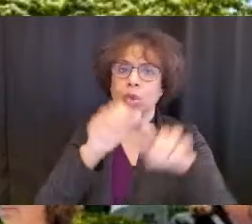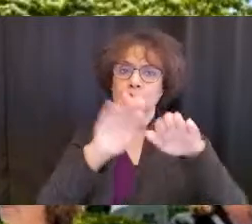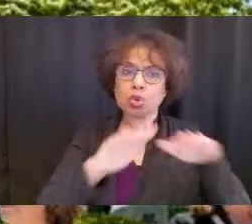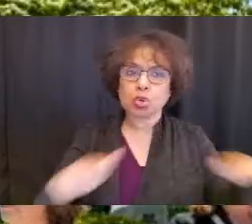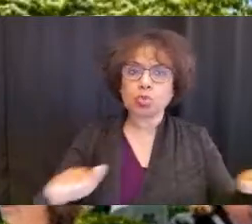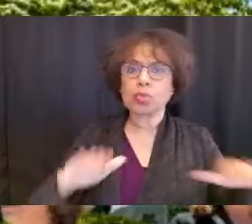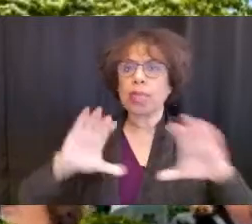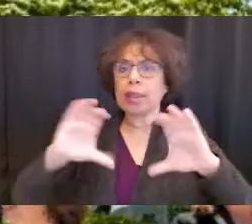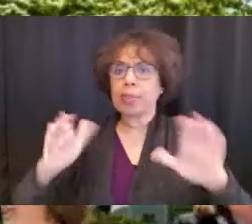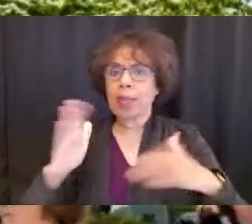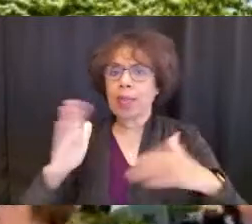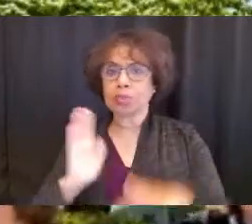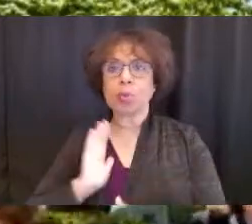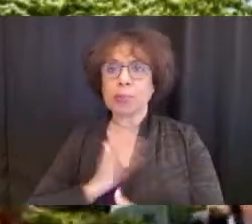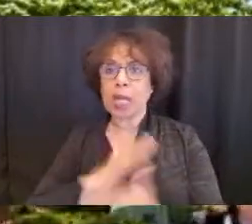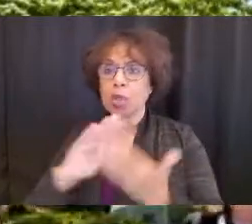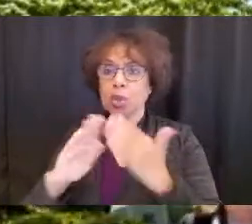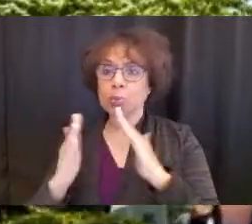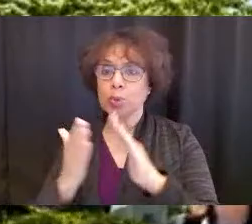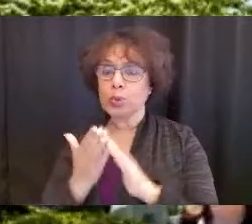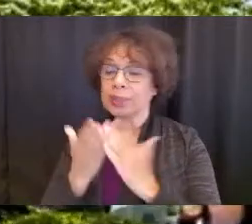community. Welcome, Michelle.